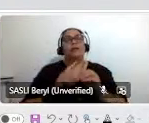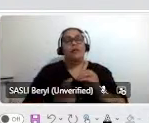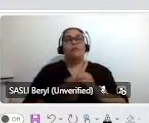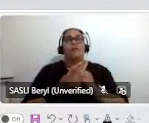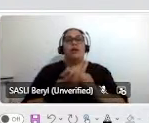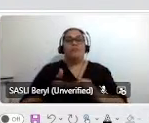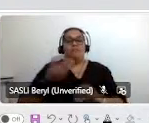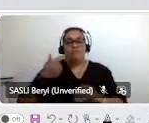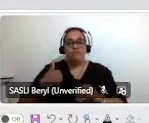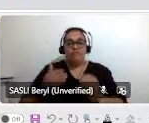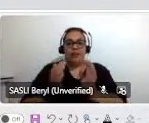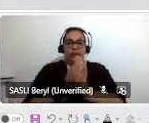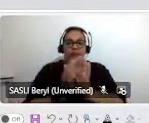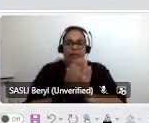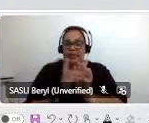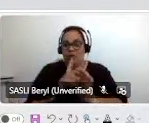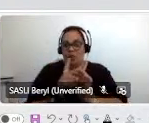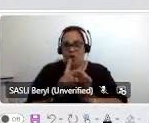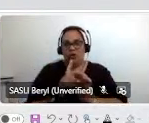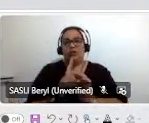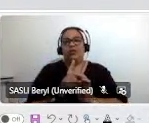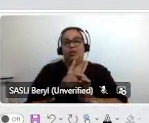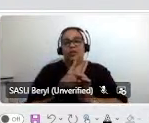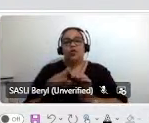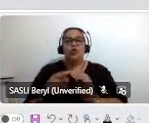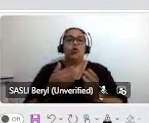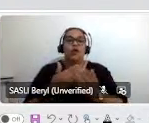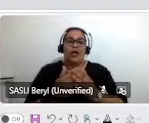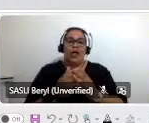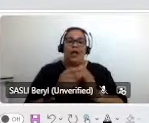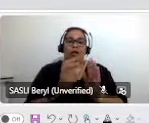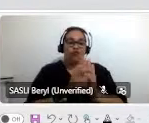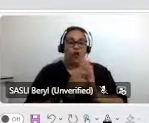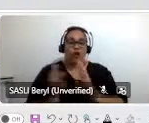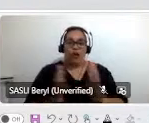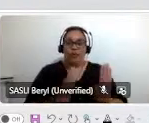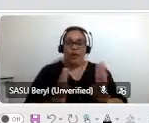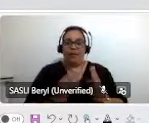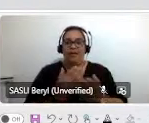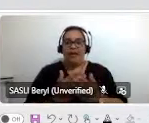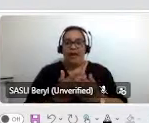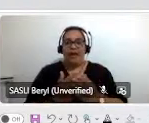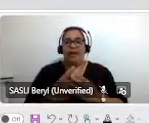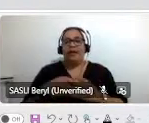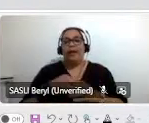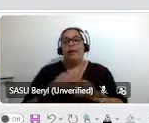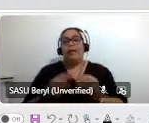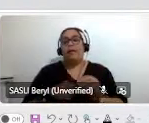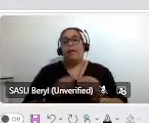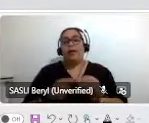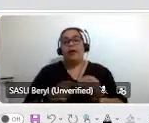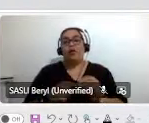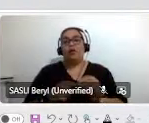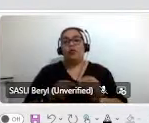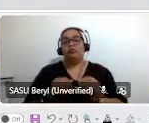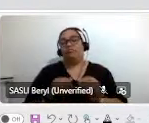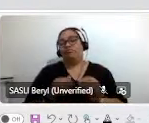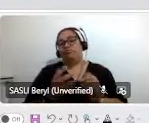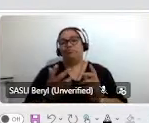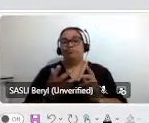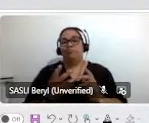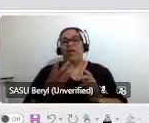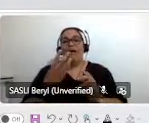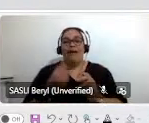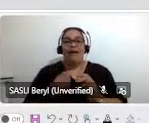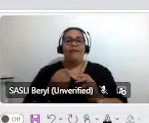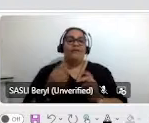in the previous meeting is you can regulate the behavior of there's an